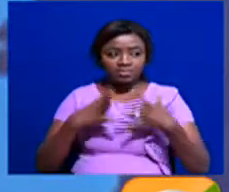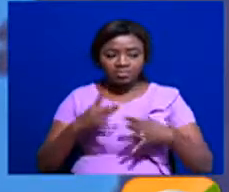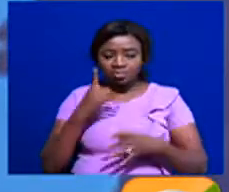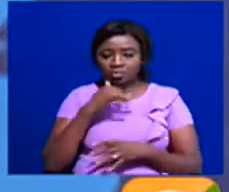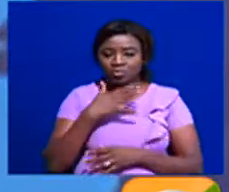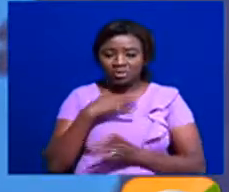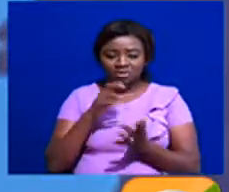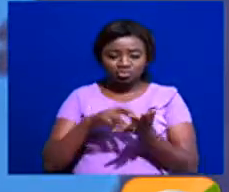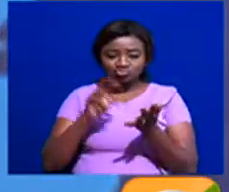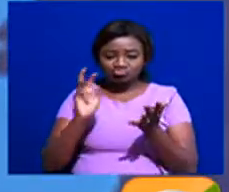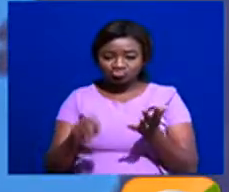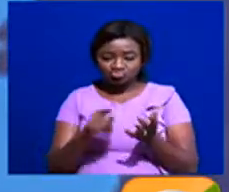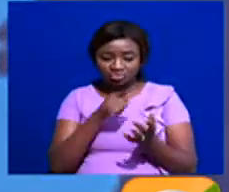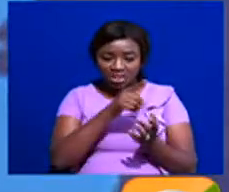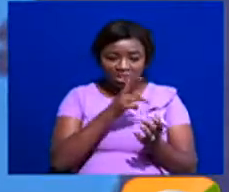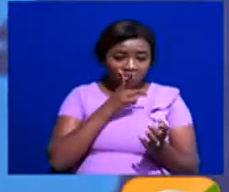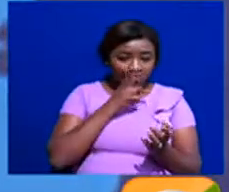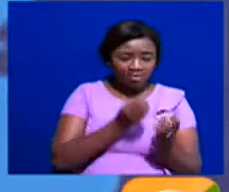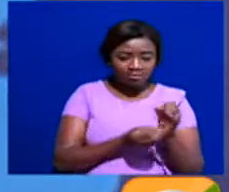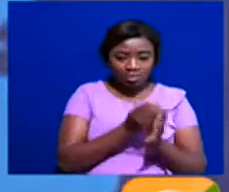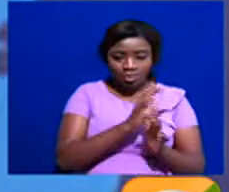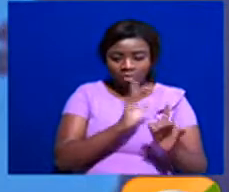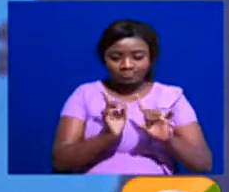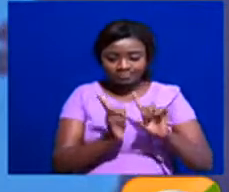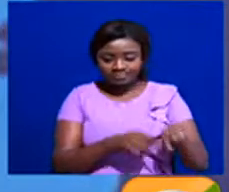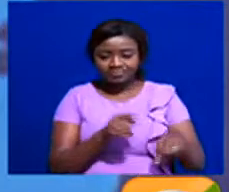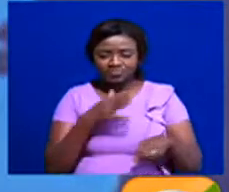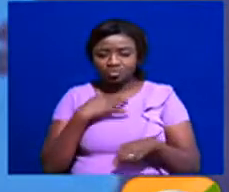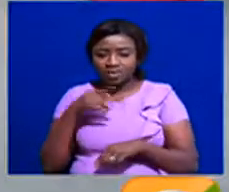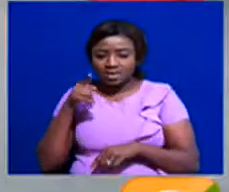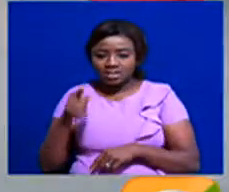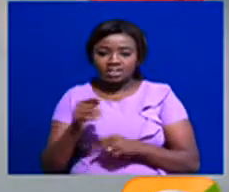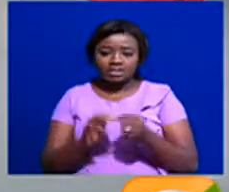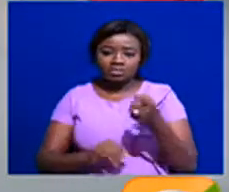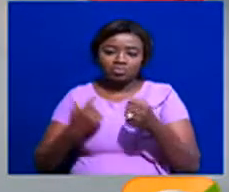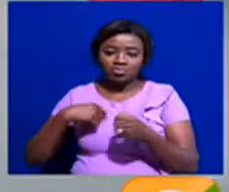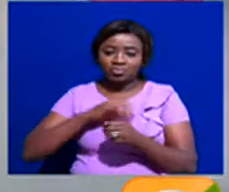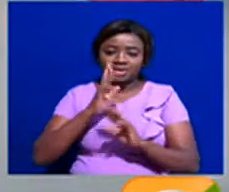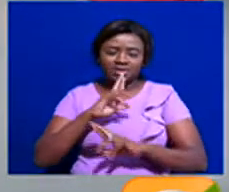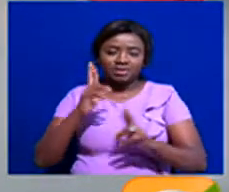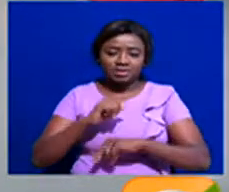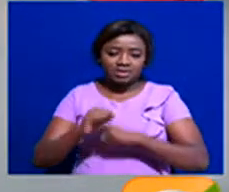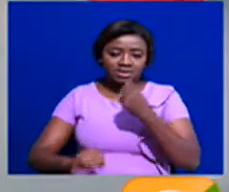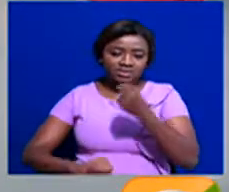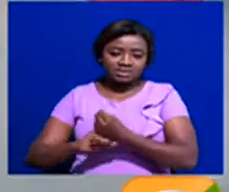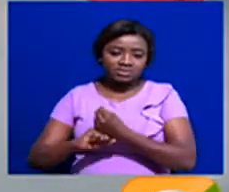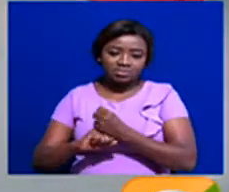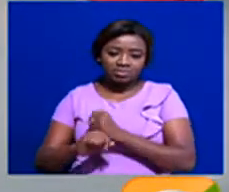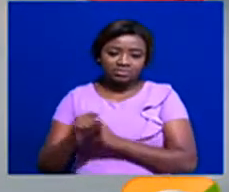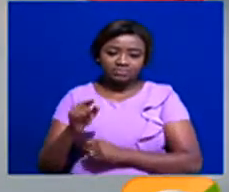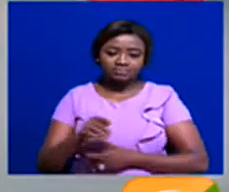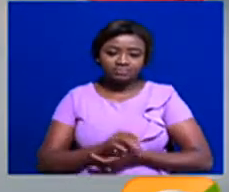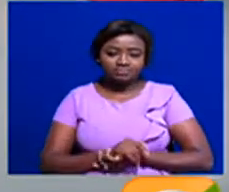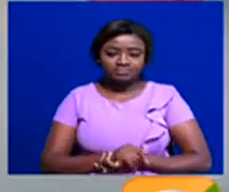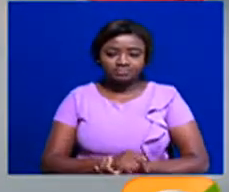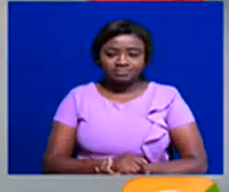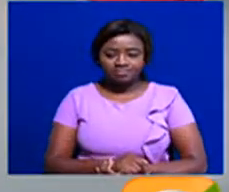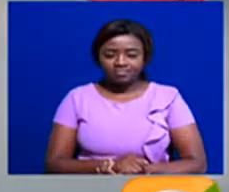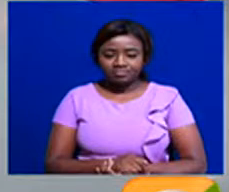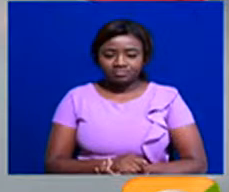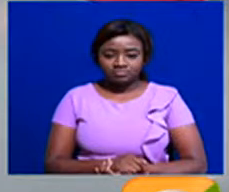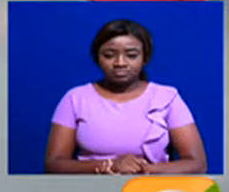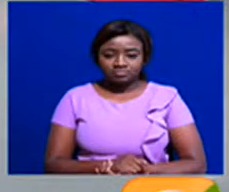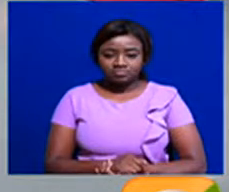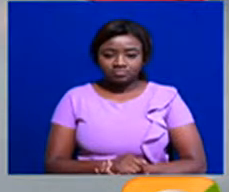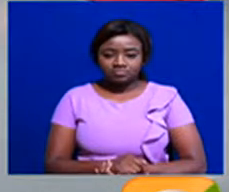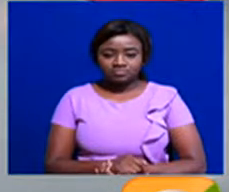of farming tobacco. And there are quite a number, Trevor. Okay. The data that we have is that the trend is growing. The trend is going down.